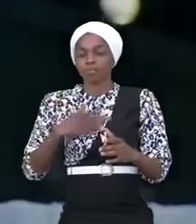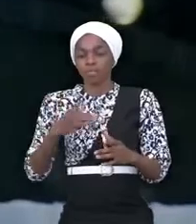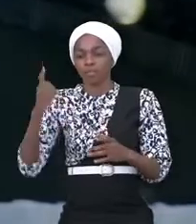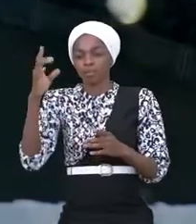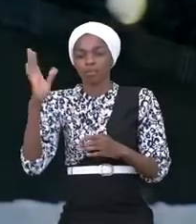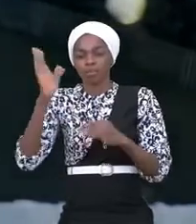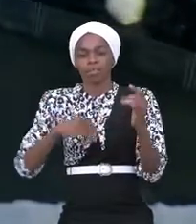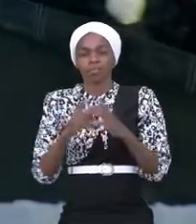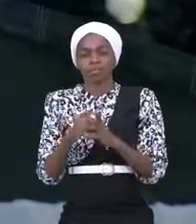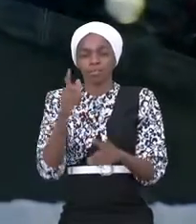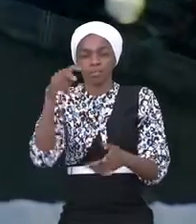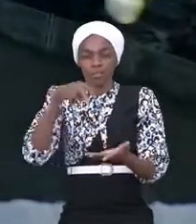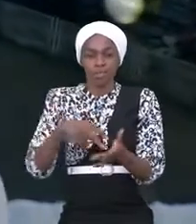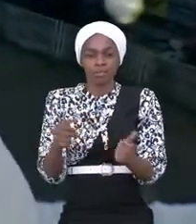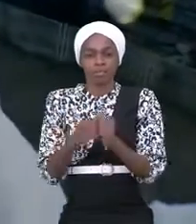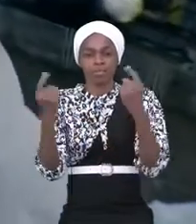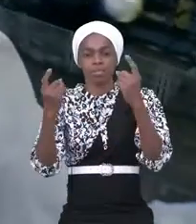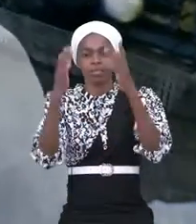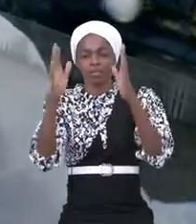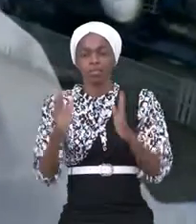scoffers.